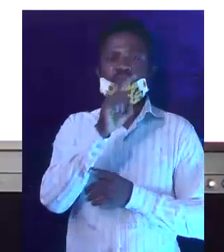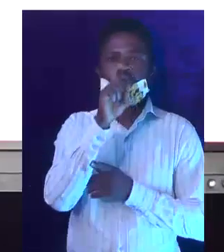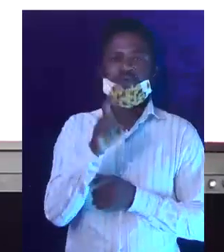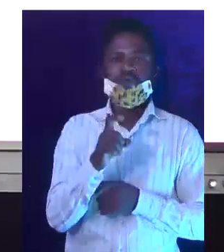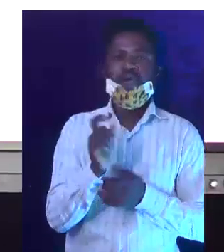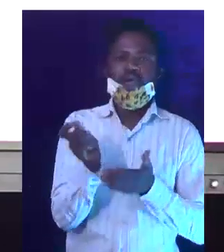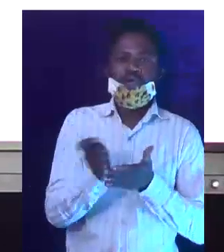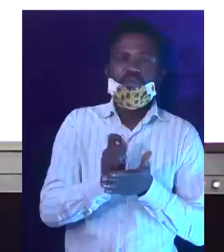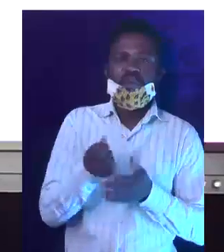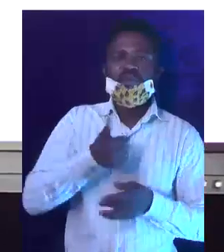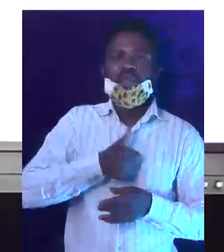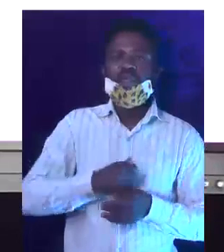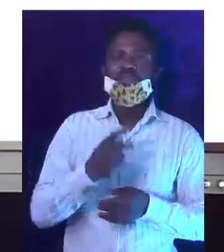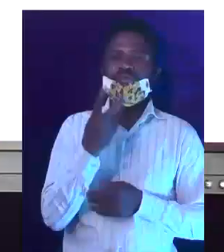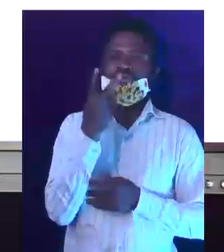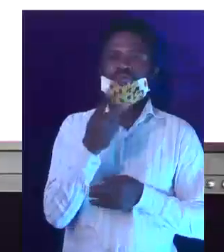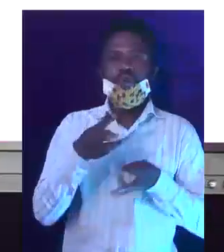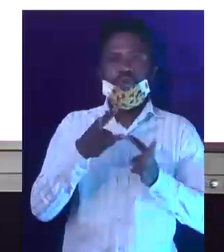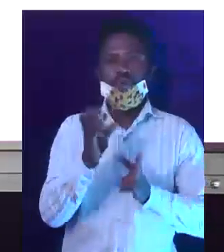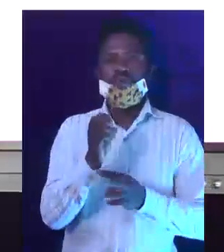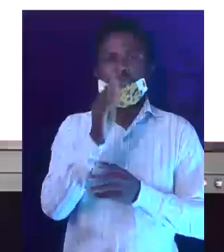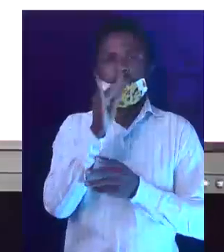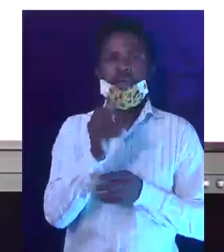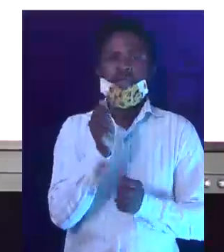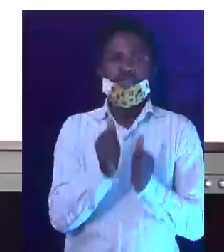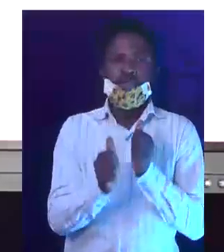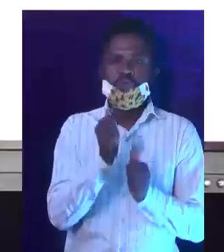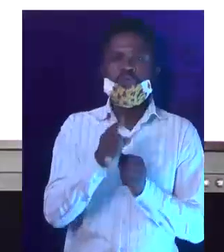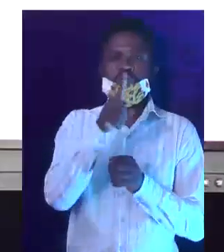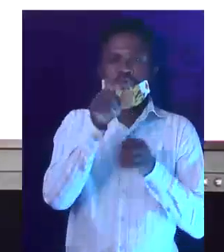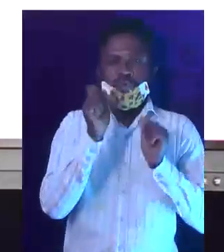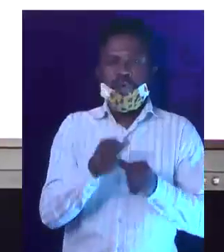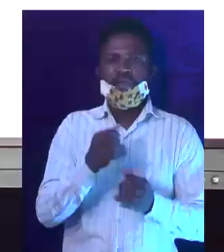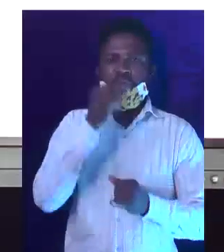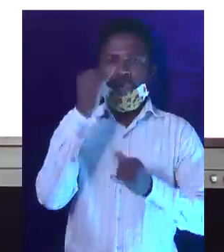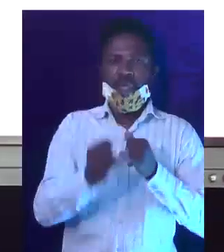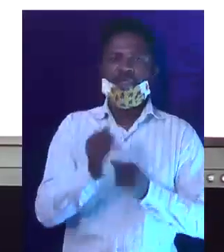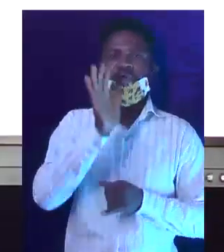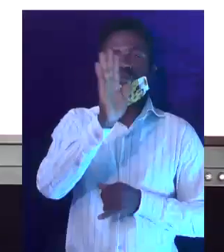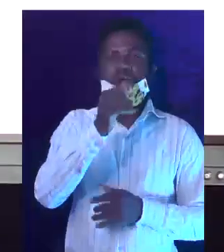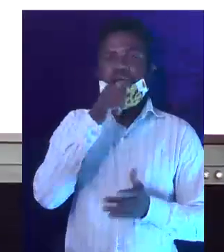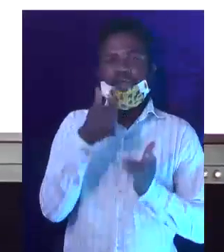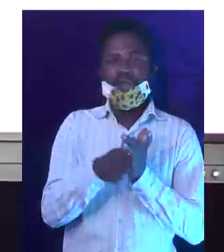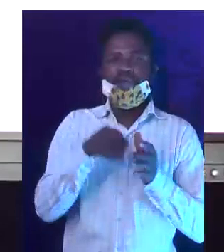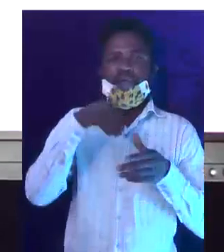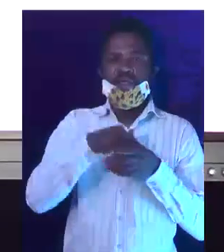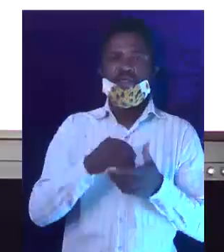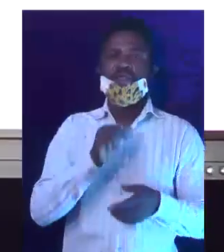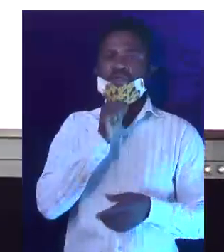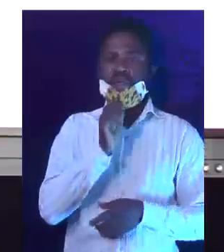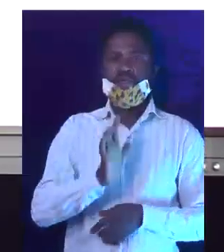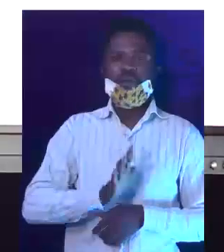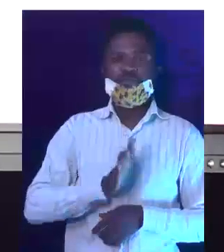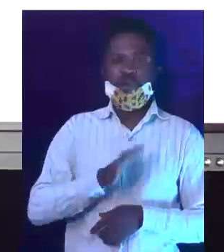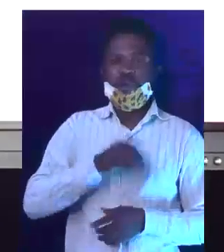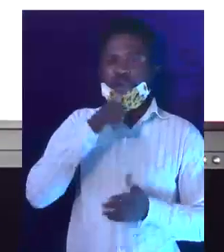question, write any two ways by which you can end your letter in informal letter. You have